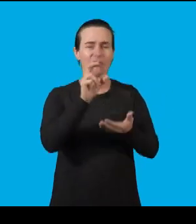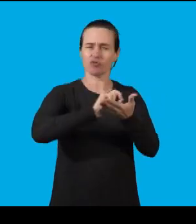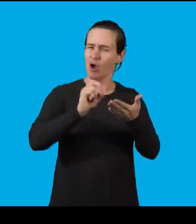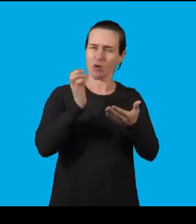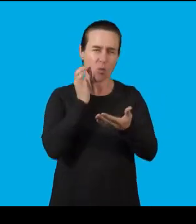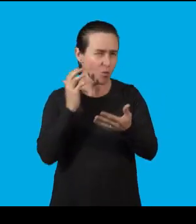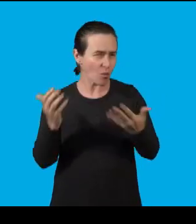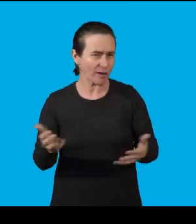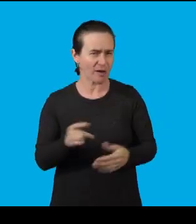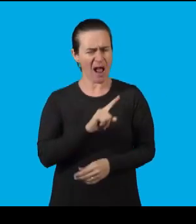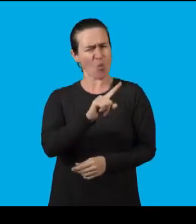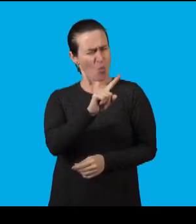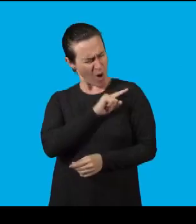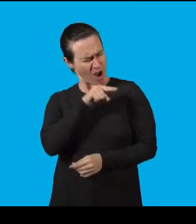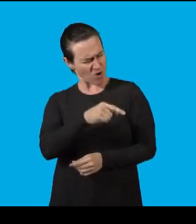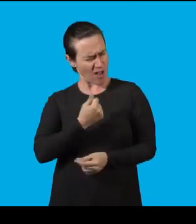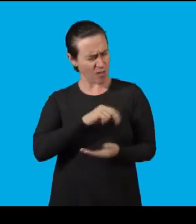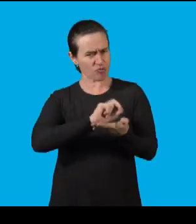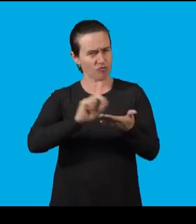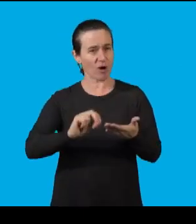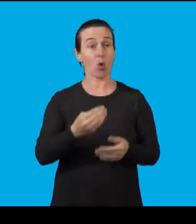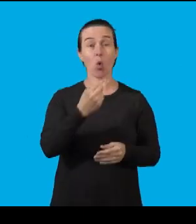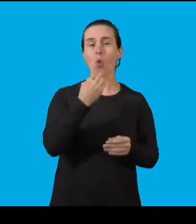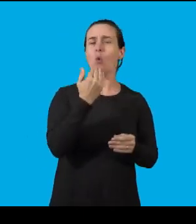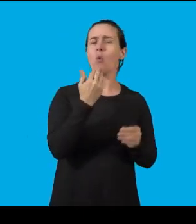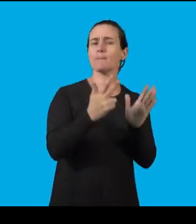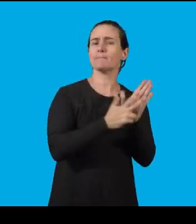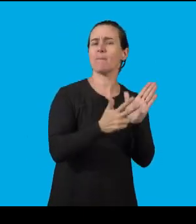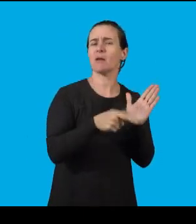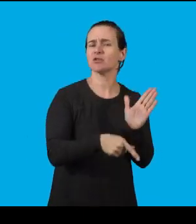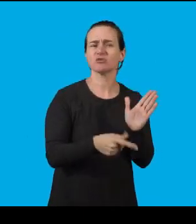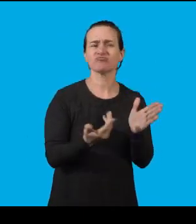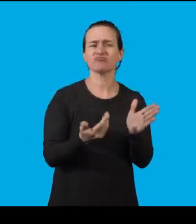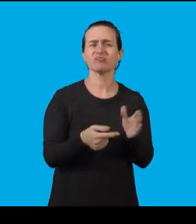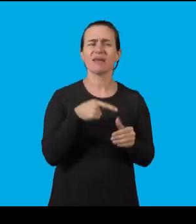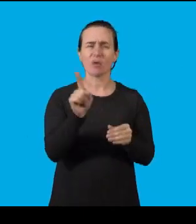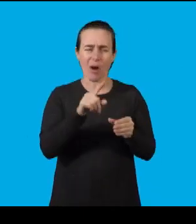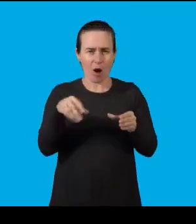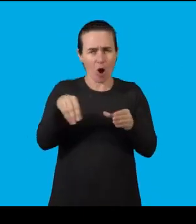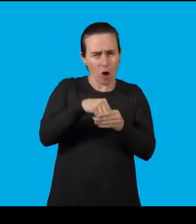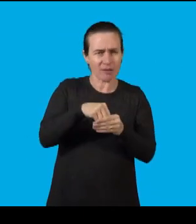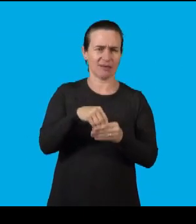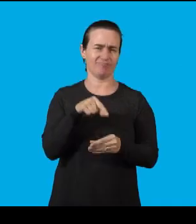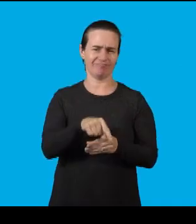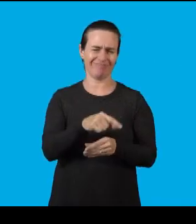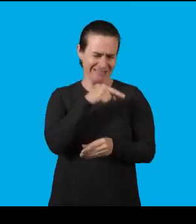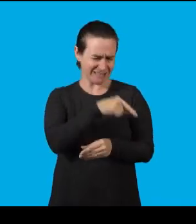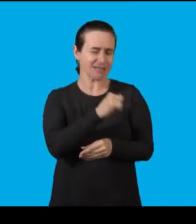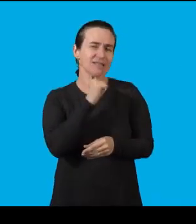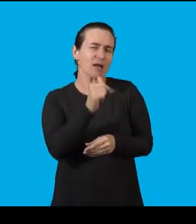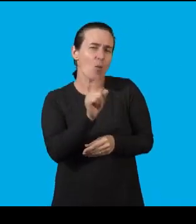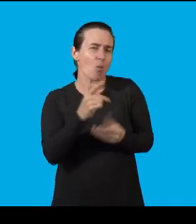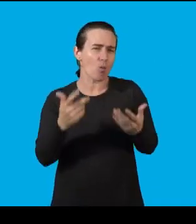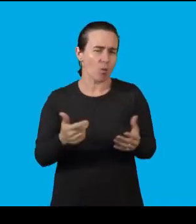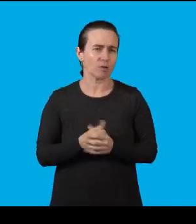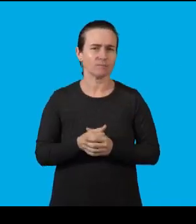was the source written, why it was written, who published it, and then look at the actual content. What does the